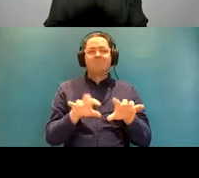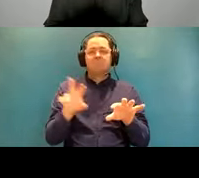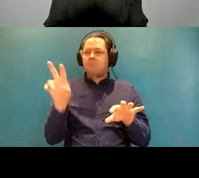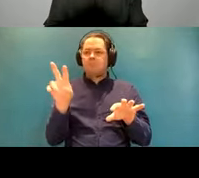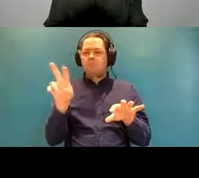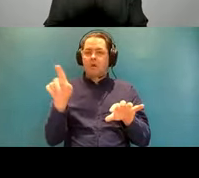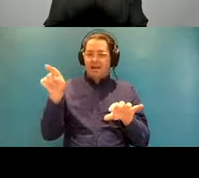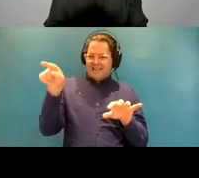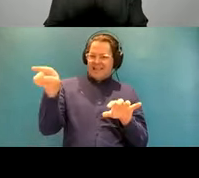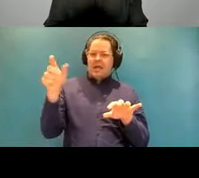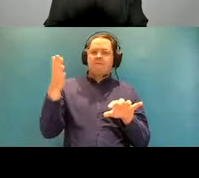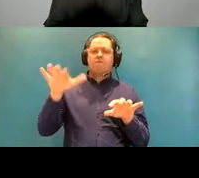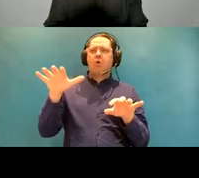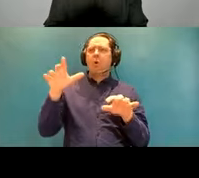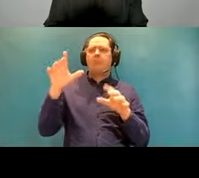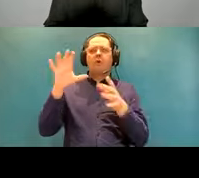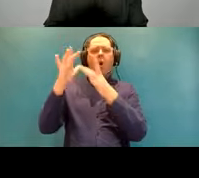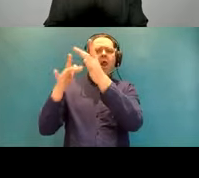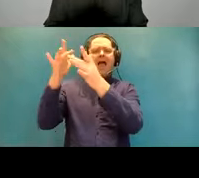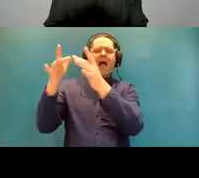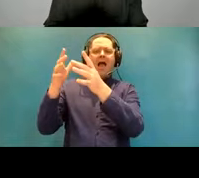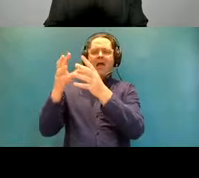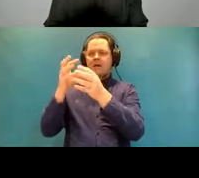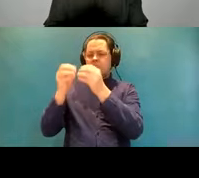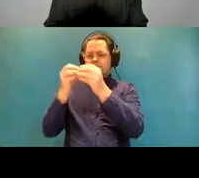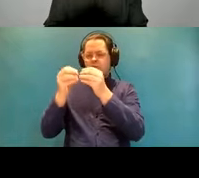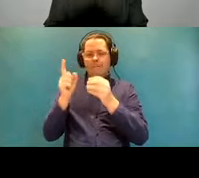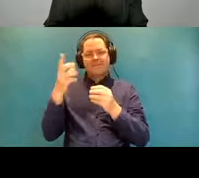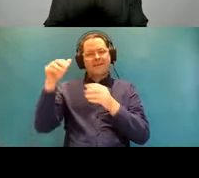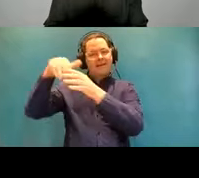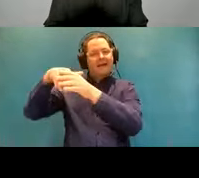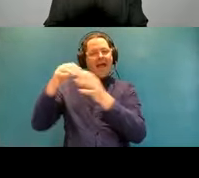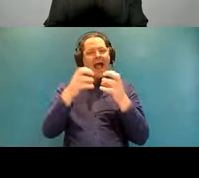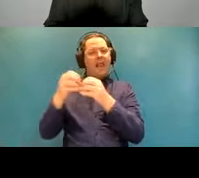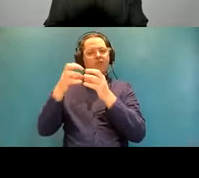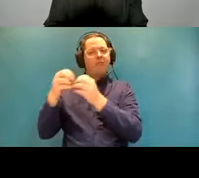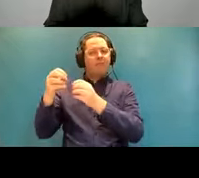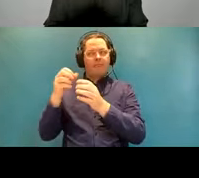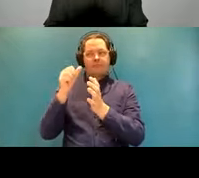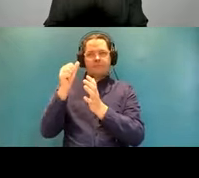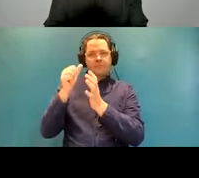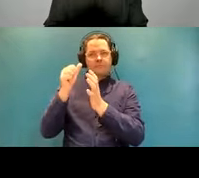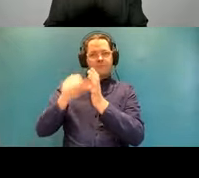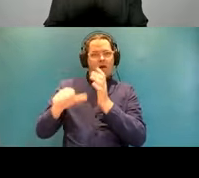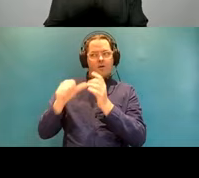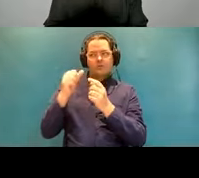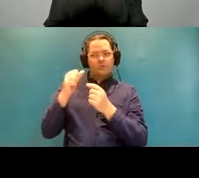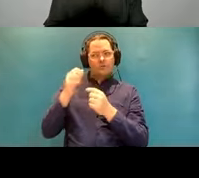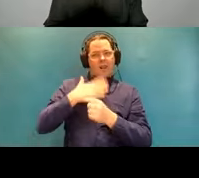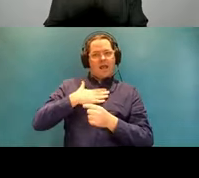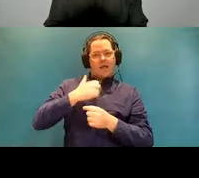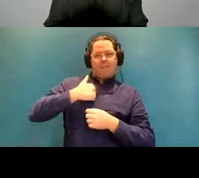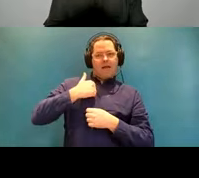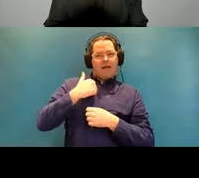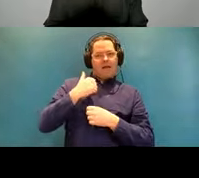drawing from a pool of things online, but it starts to learn about the things that I like. It starts to learn about the words that I'm using, and it